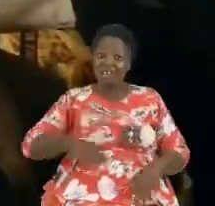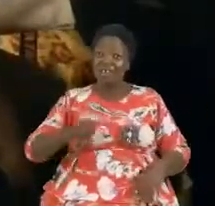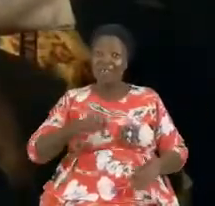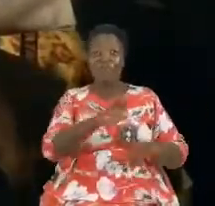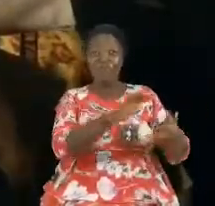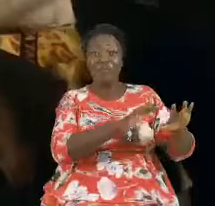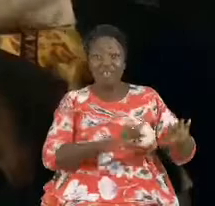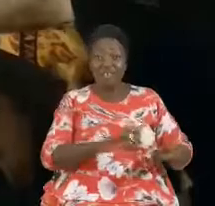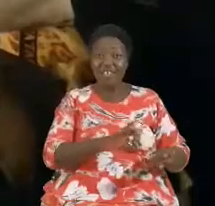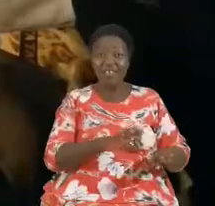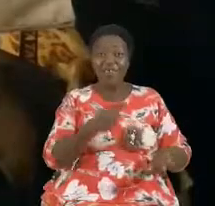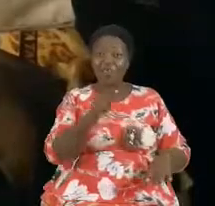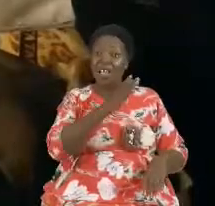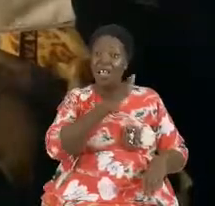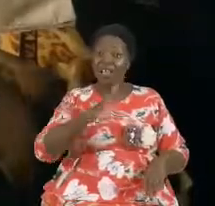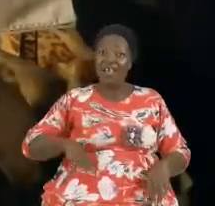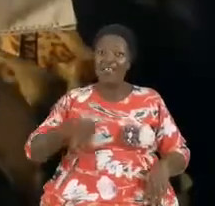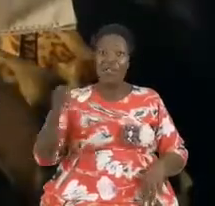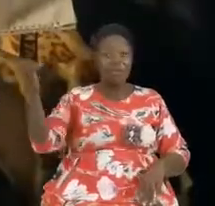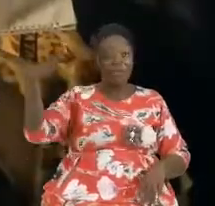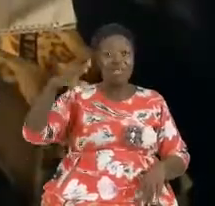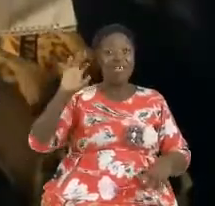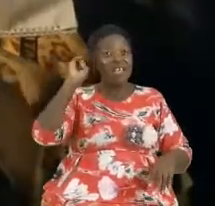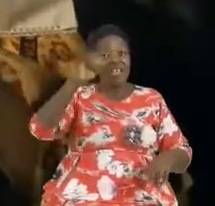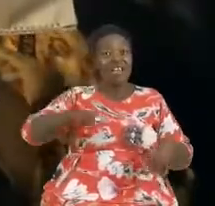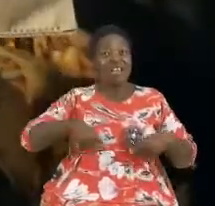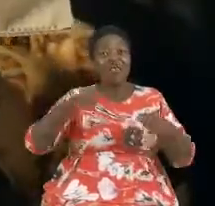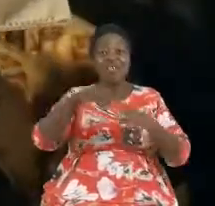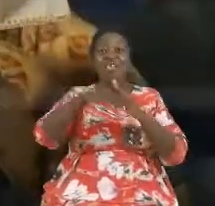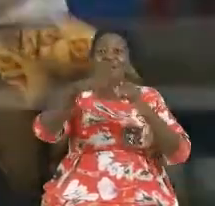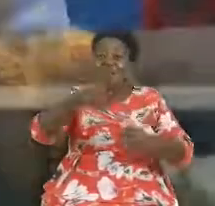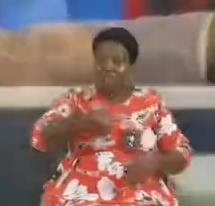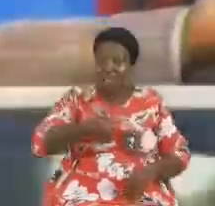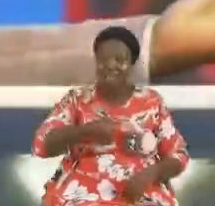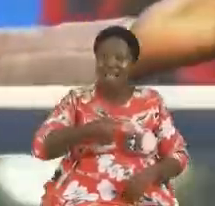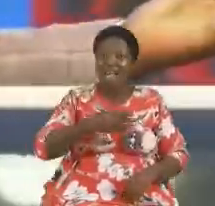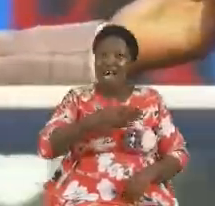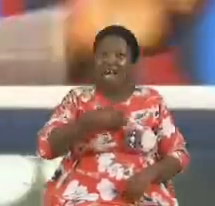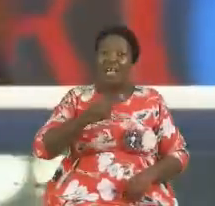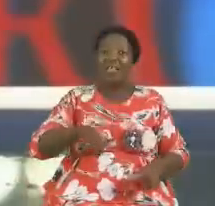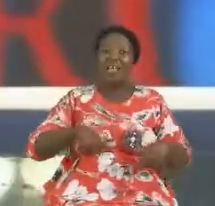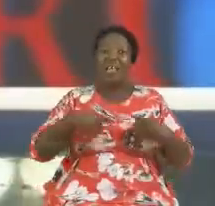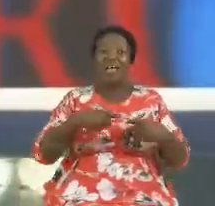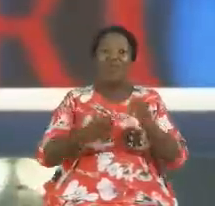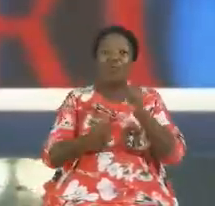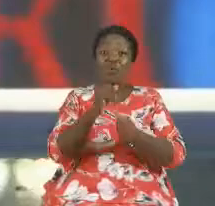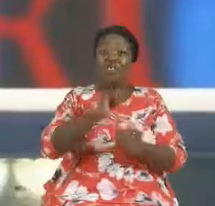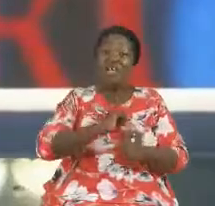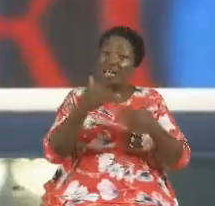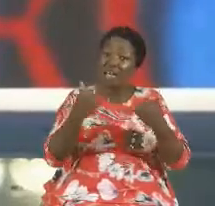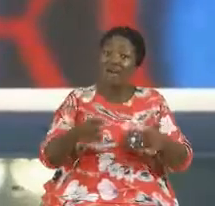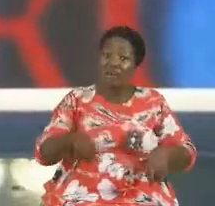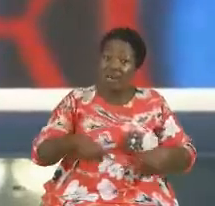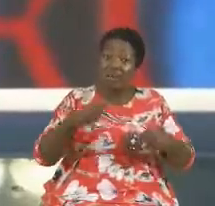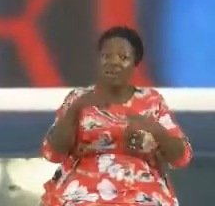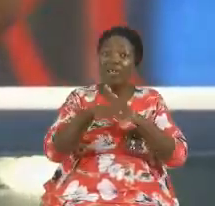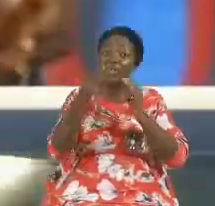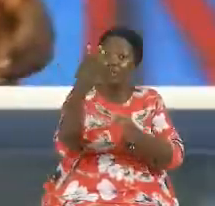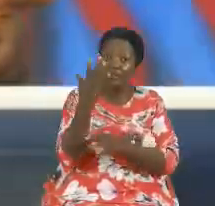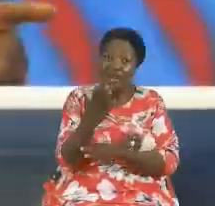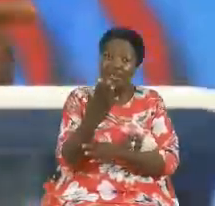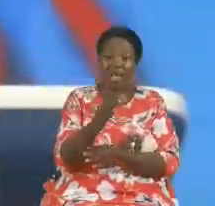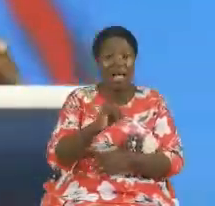the Christ of compassion, the Christ of mercy, and the Christ of grace, he lives in me. And